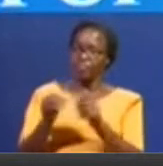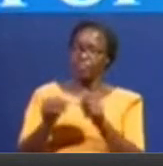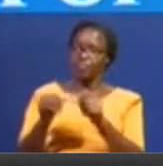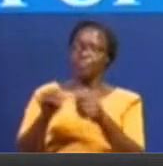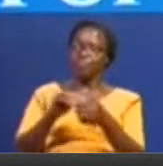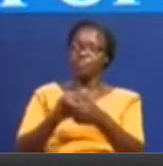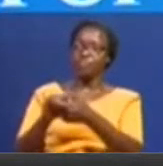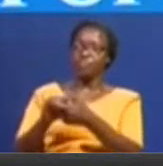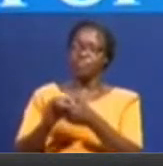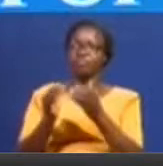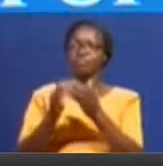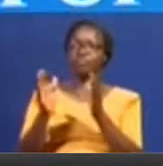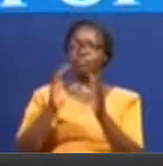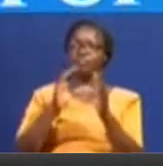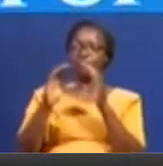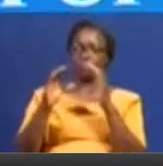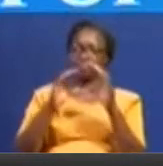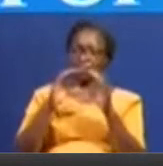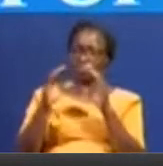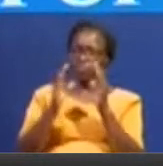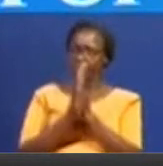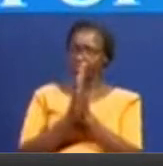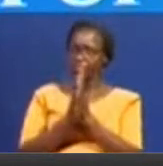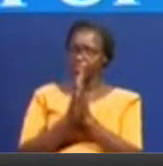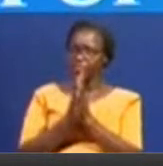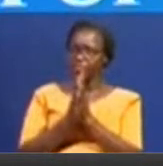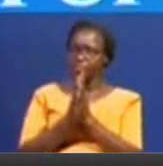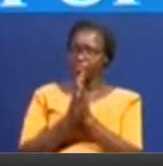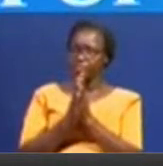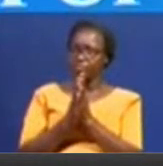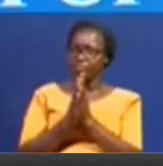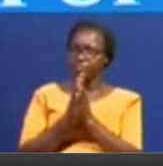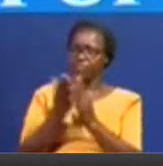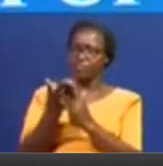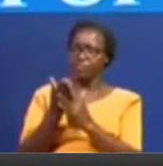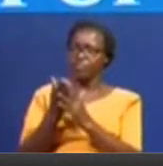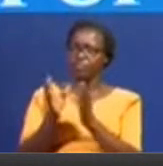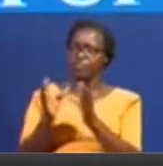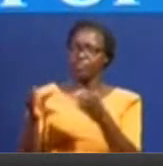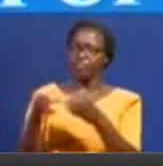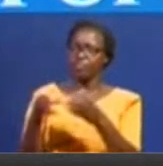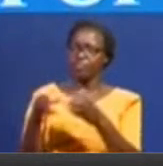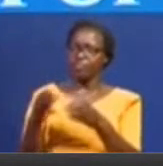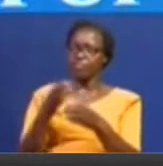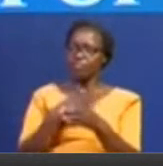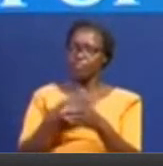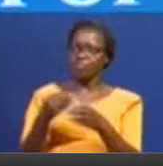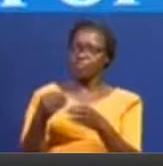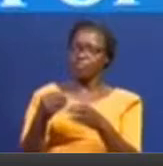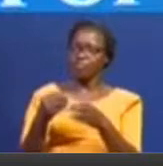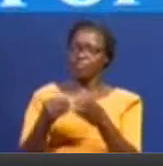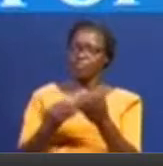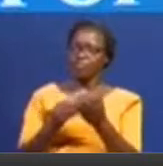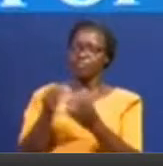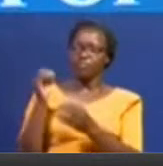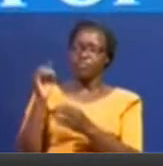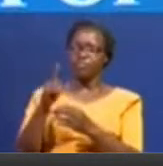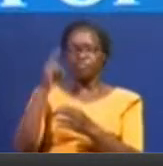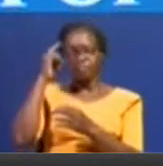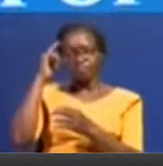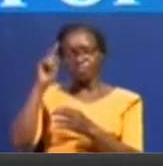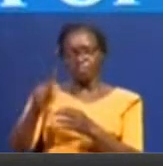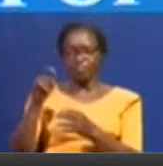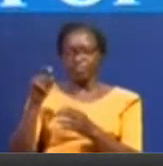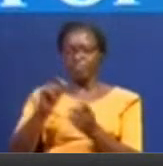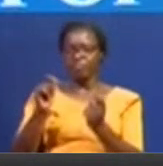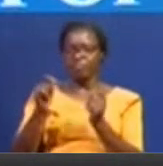engagement, open communication, and open communication between the parties. And there should, I think we need to amend the